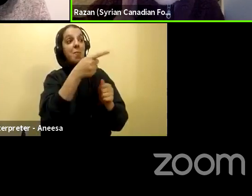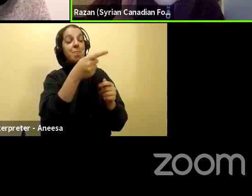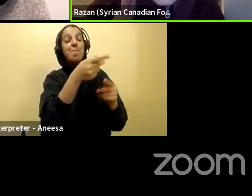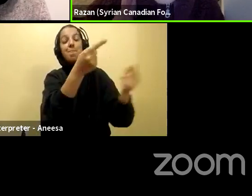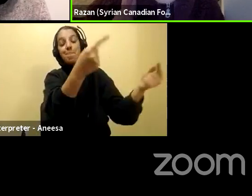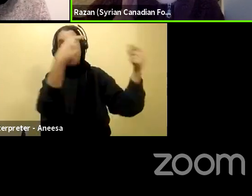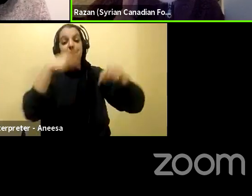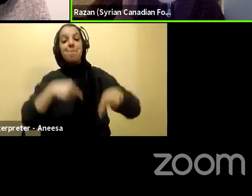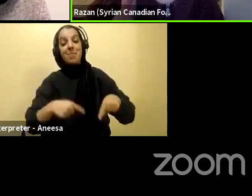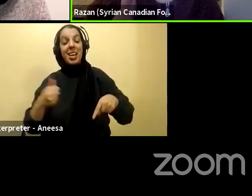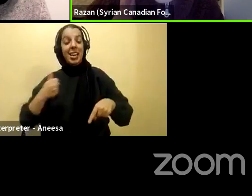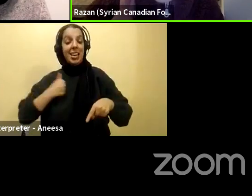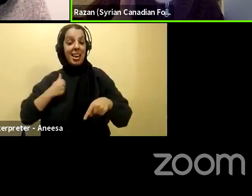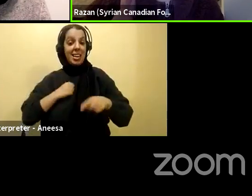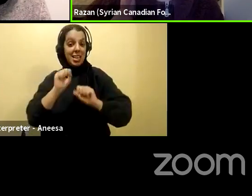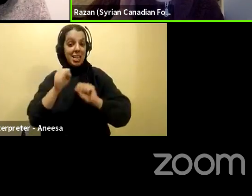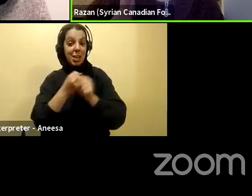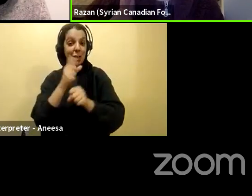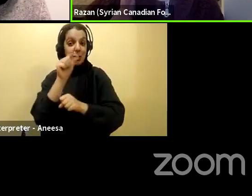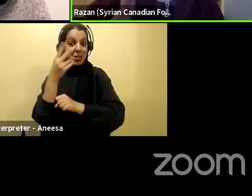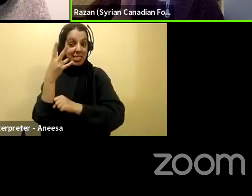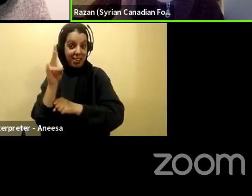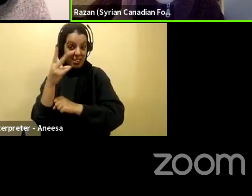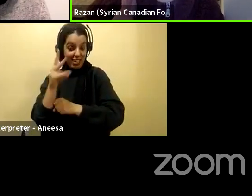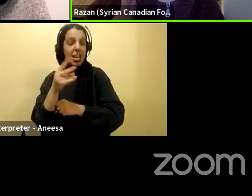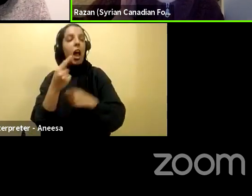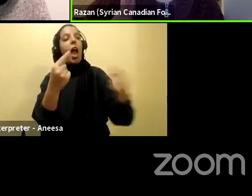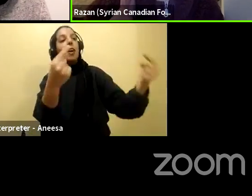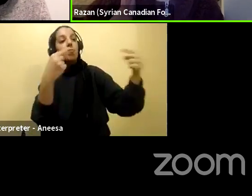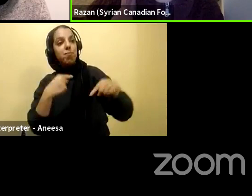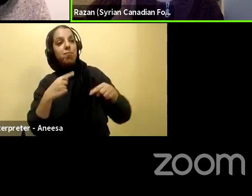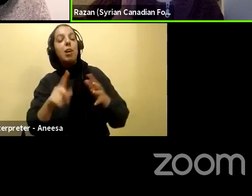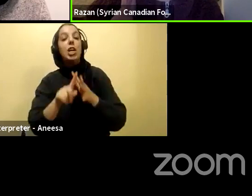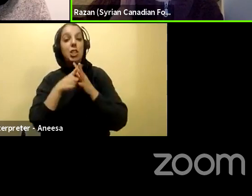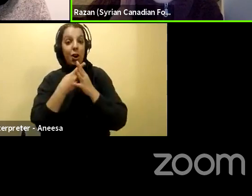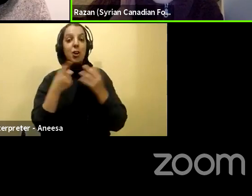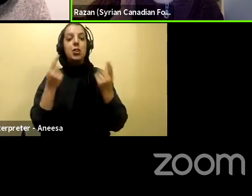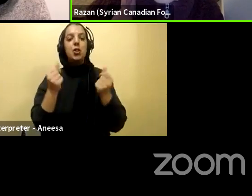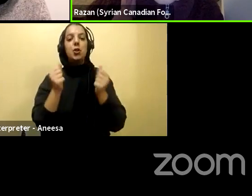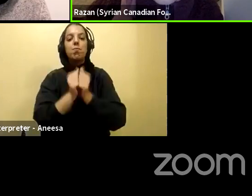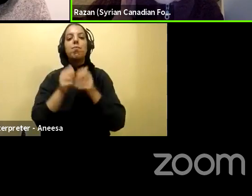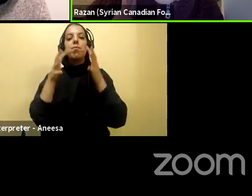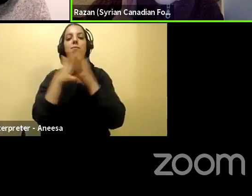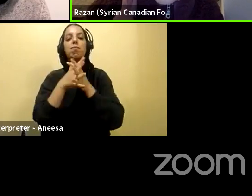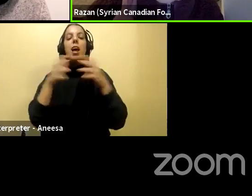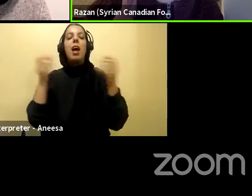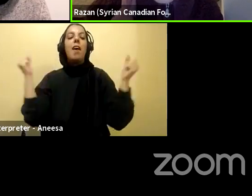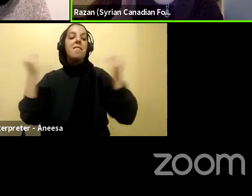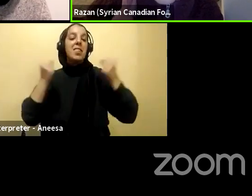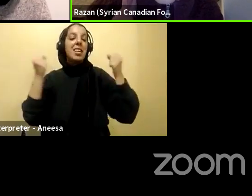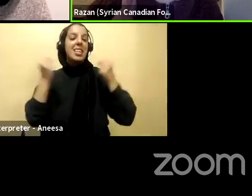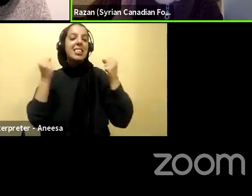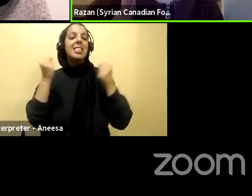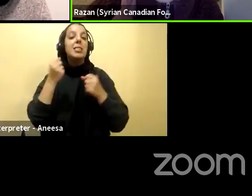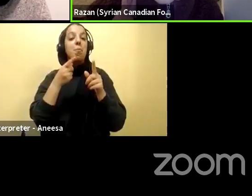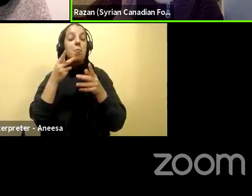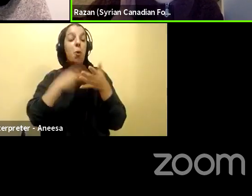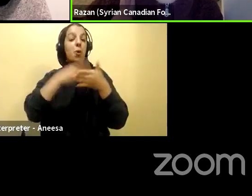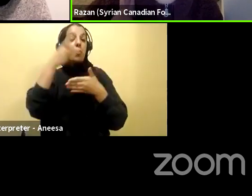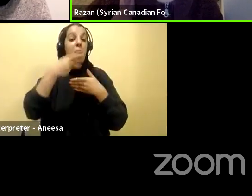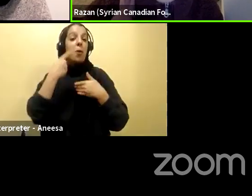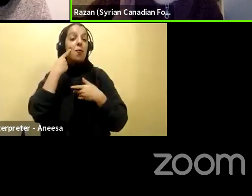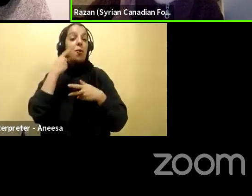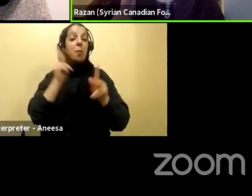2017, and we recently launched a virtual fitness program for Arabic-speaking newcomers with disabilities that Dima and her husband,